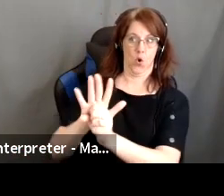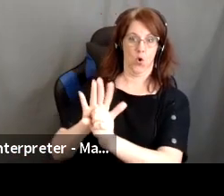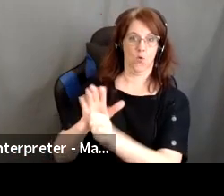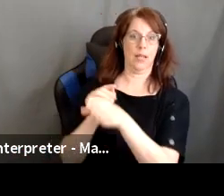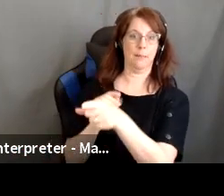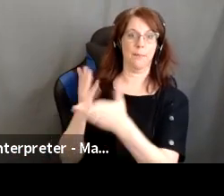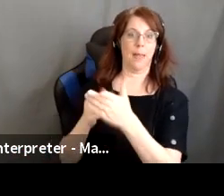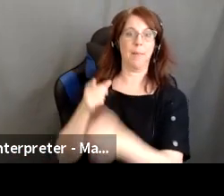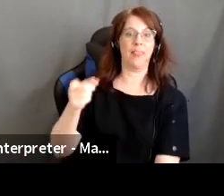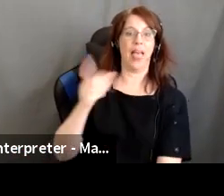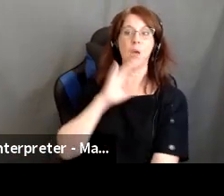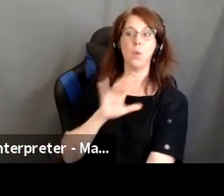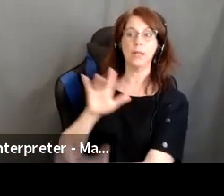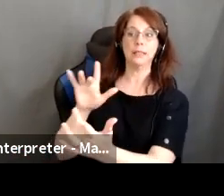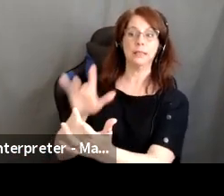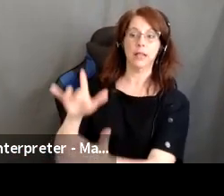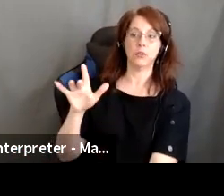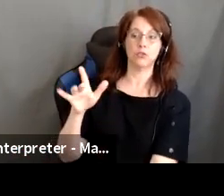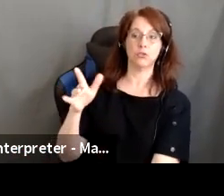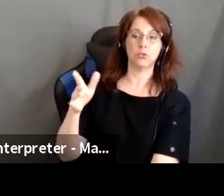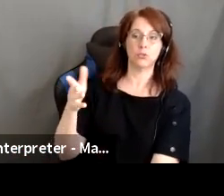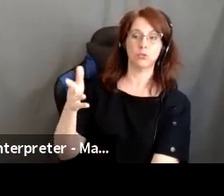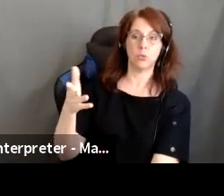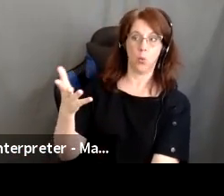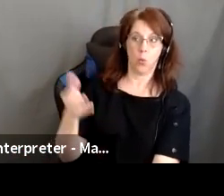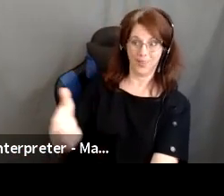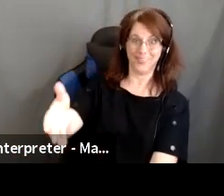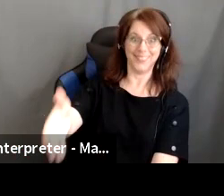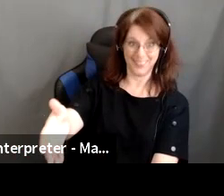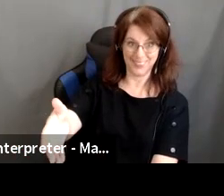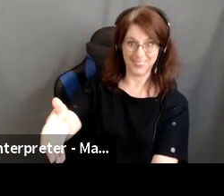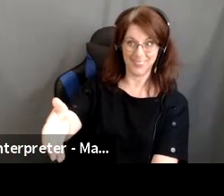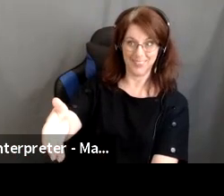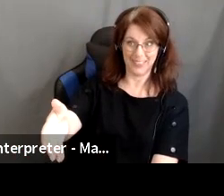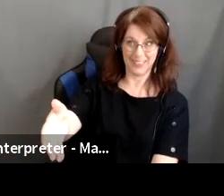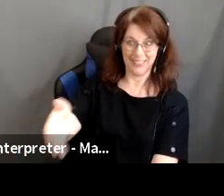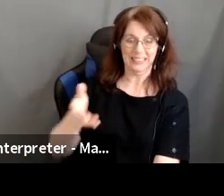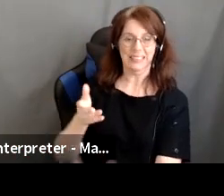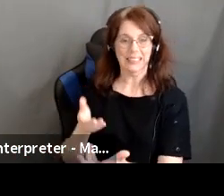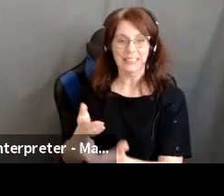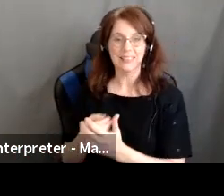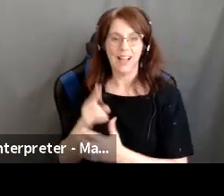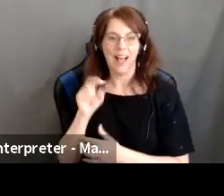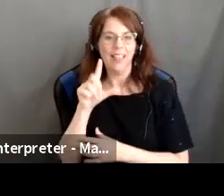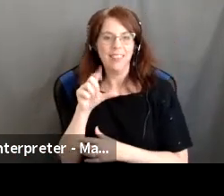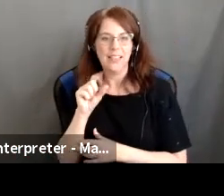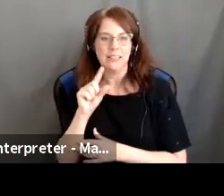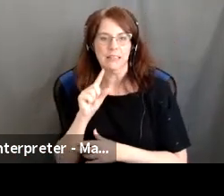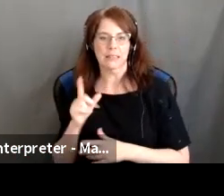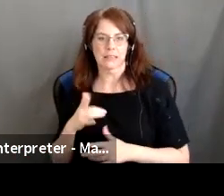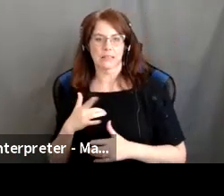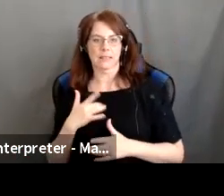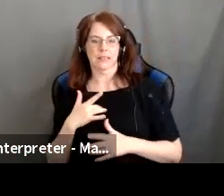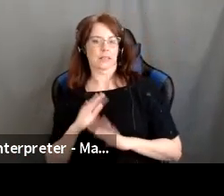might reach out to them and want to give them a handshake. You know, unless they're absolutely not comfortable